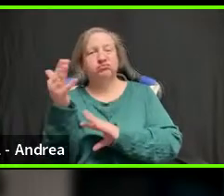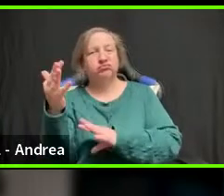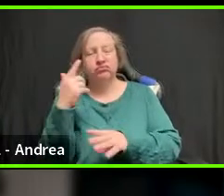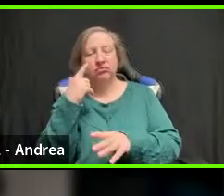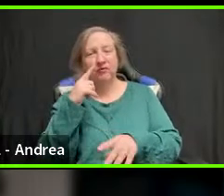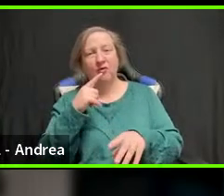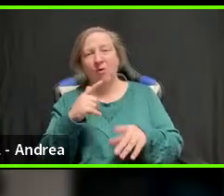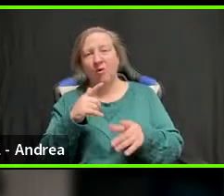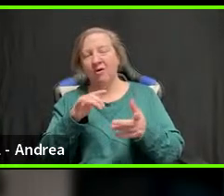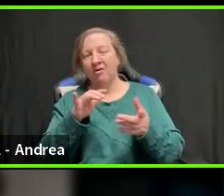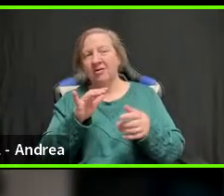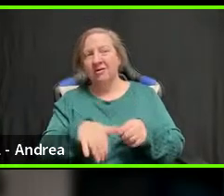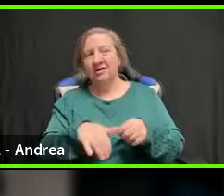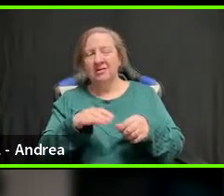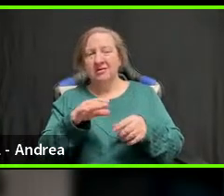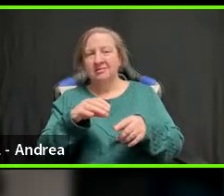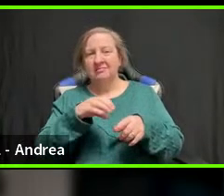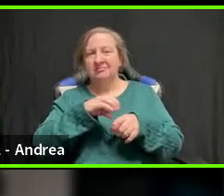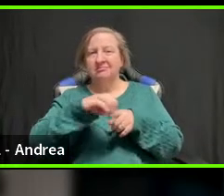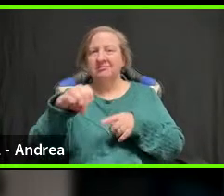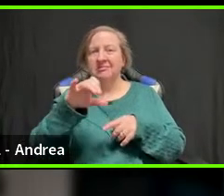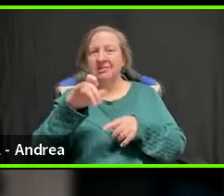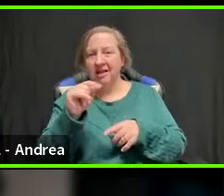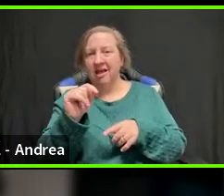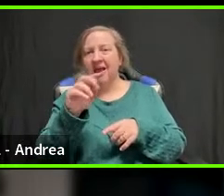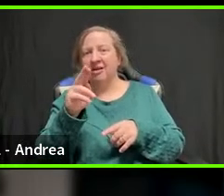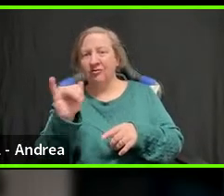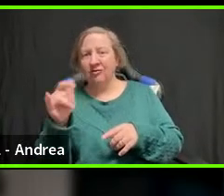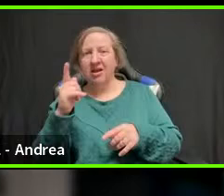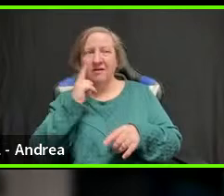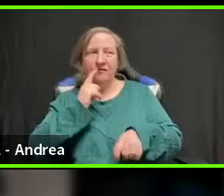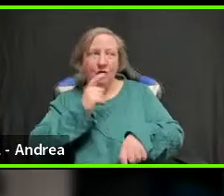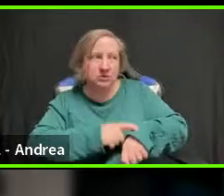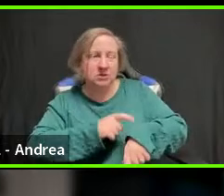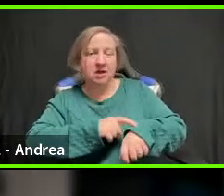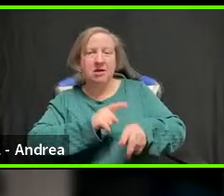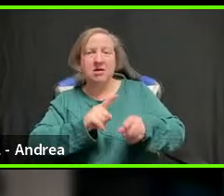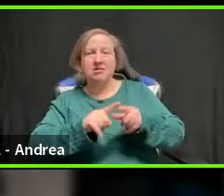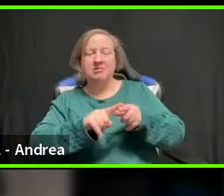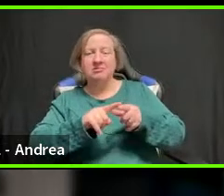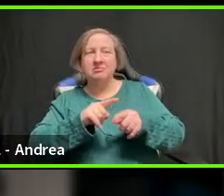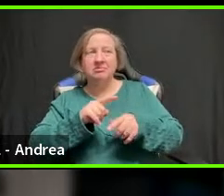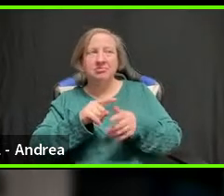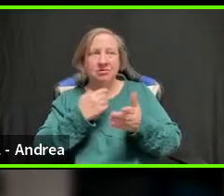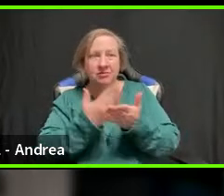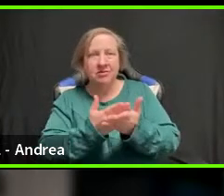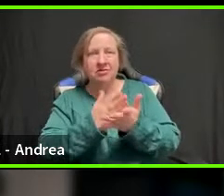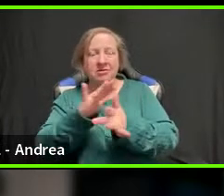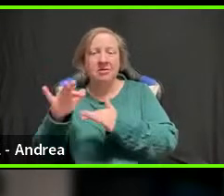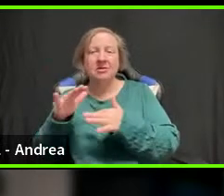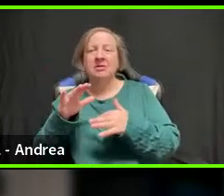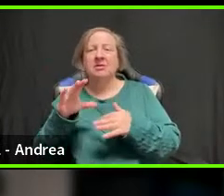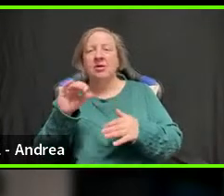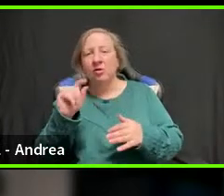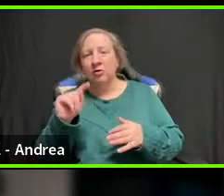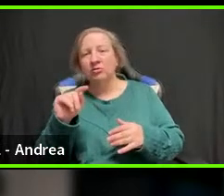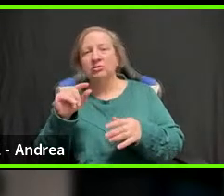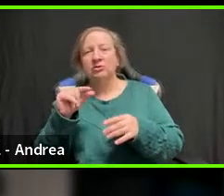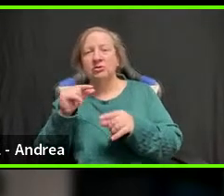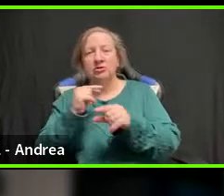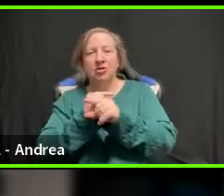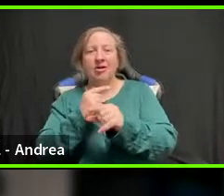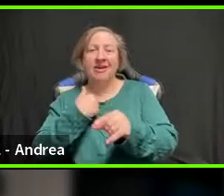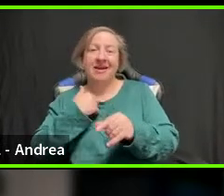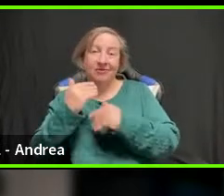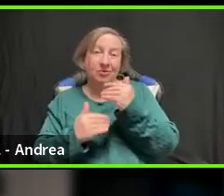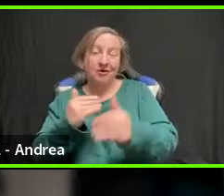on-time performance. And so the Coast Guard has a process to go through and can't guarantee that